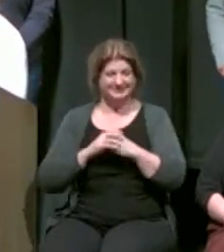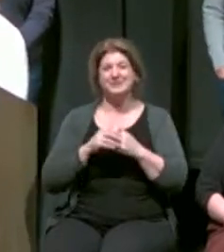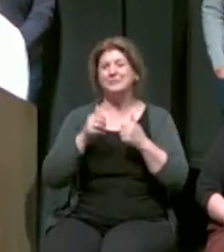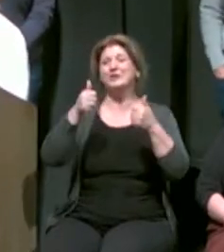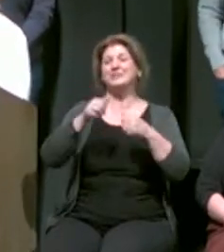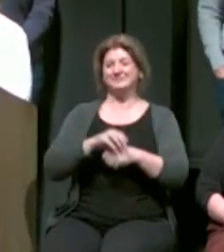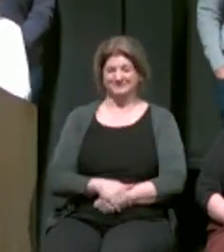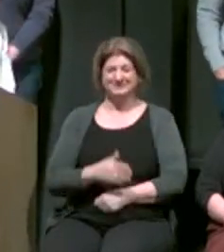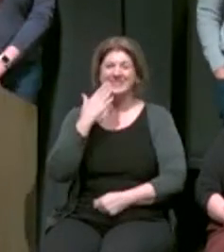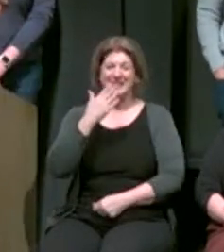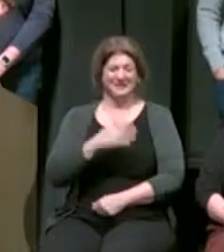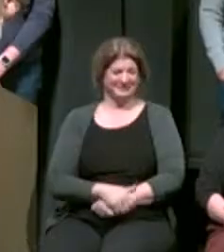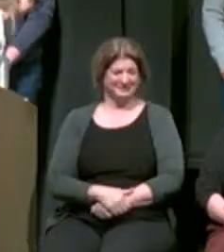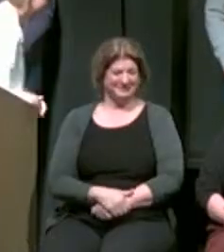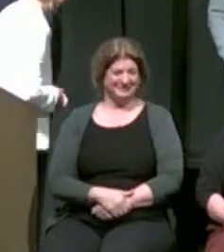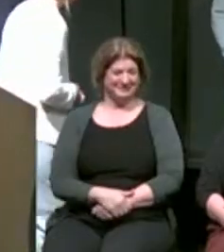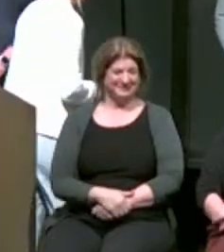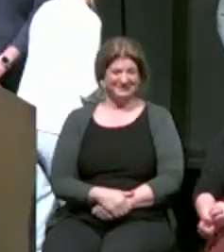good.